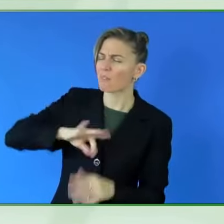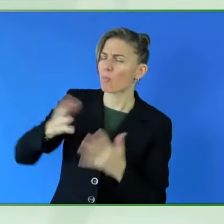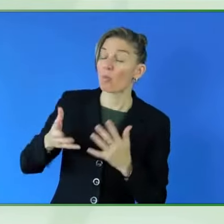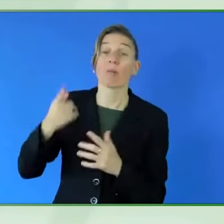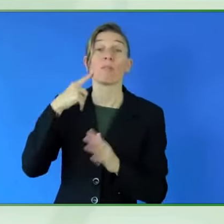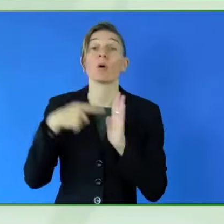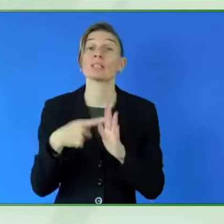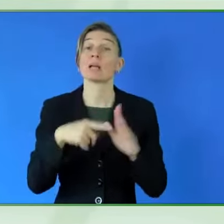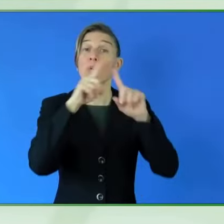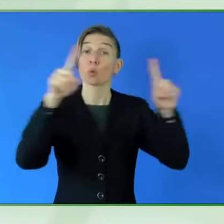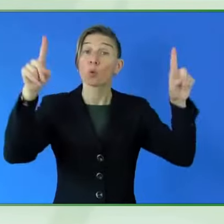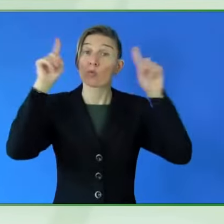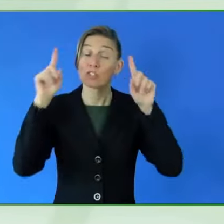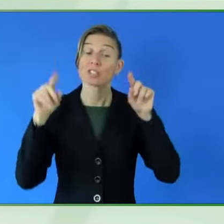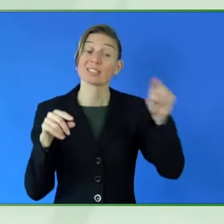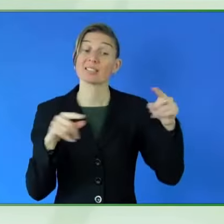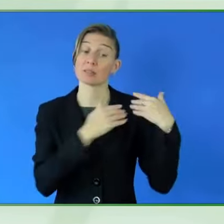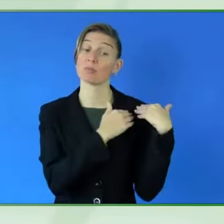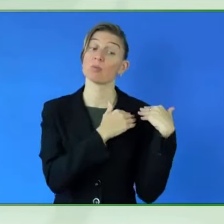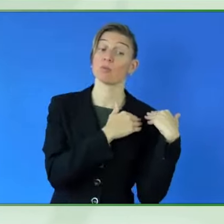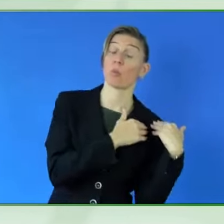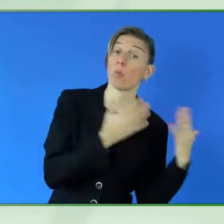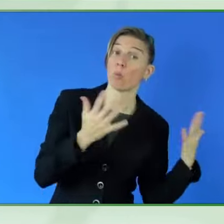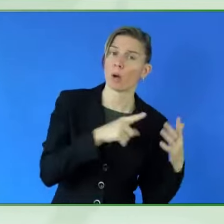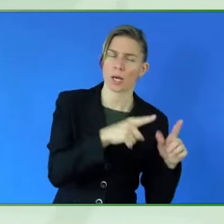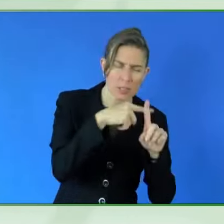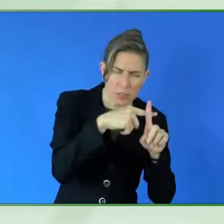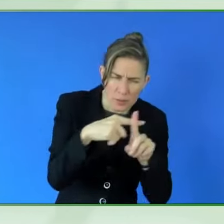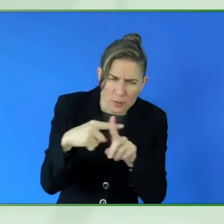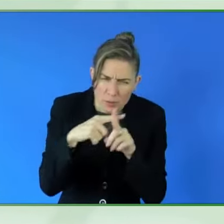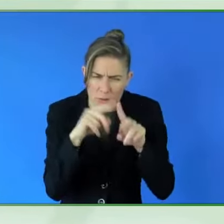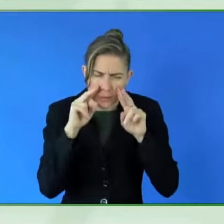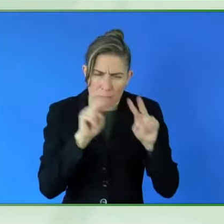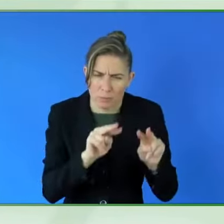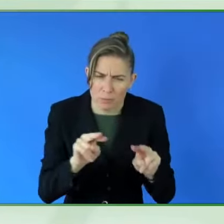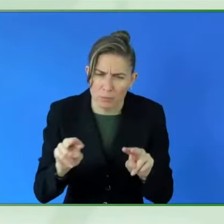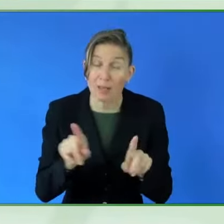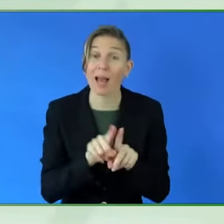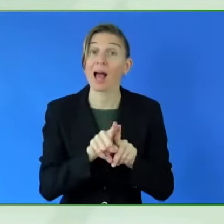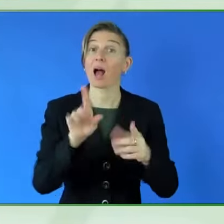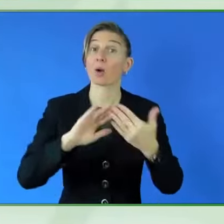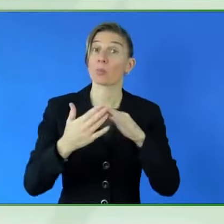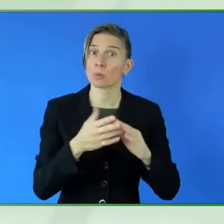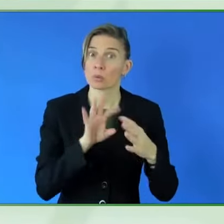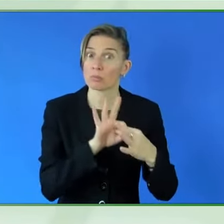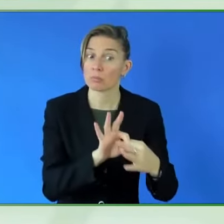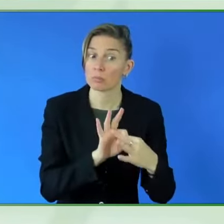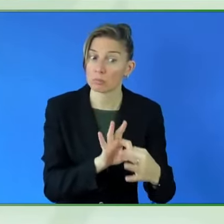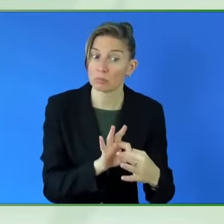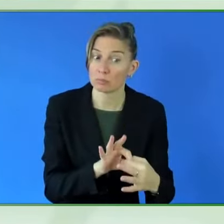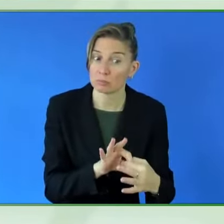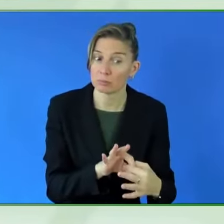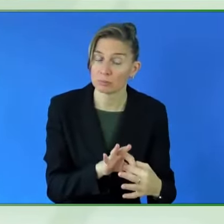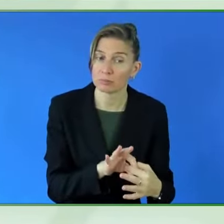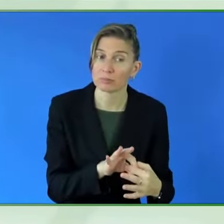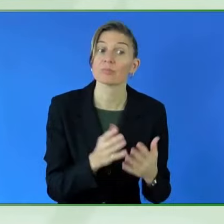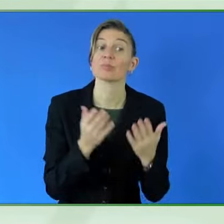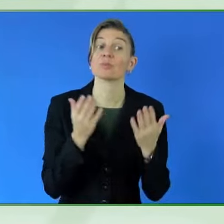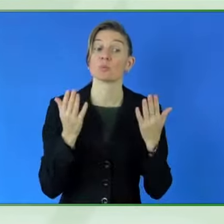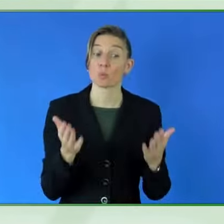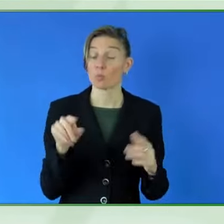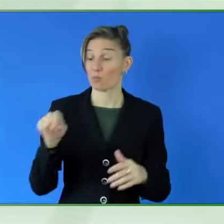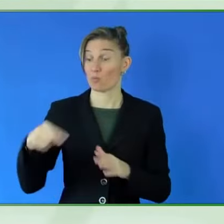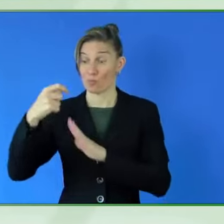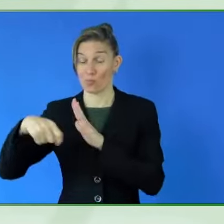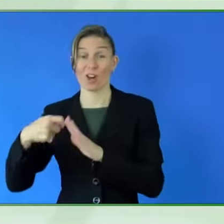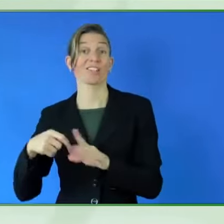this role of investigation and to engage with the community. This project focuses on both requirements and complements